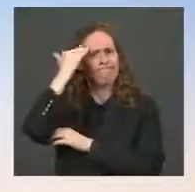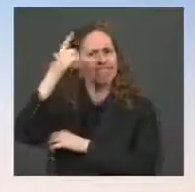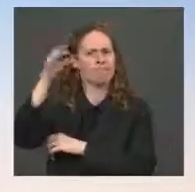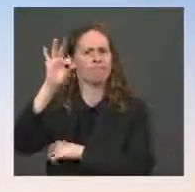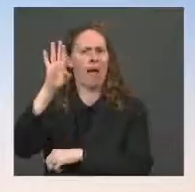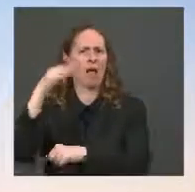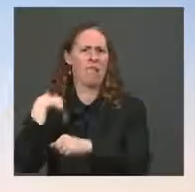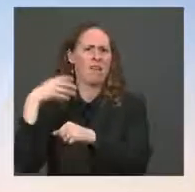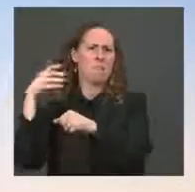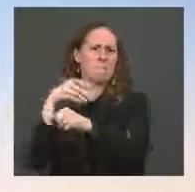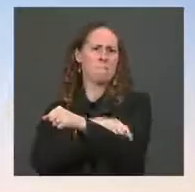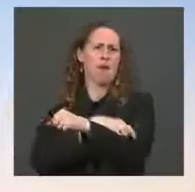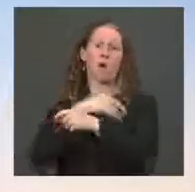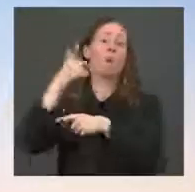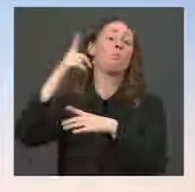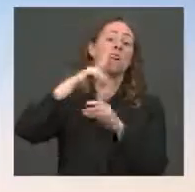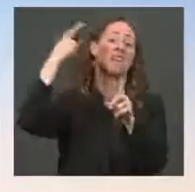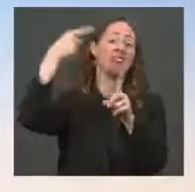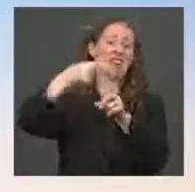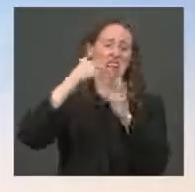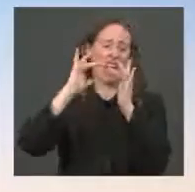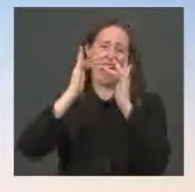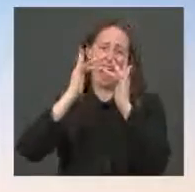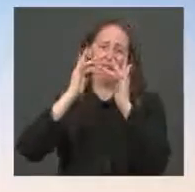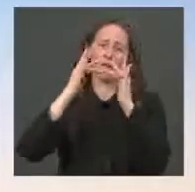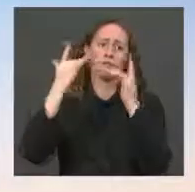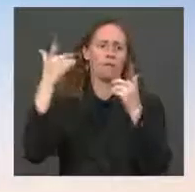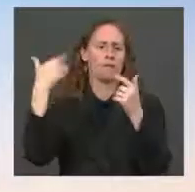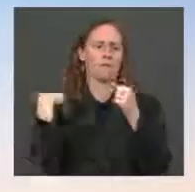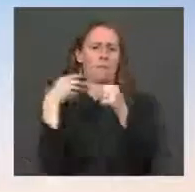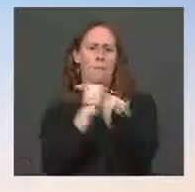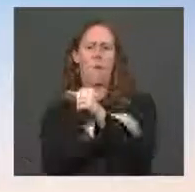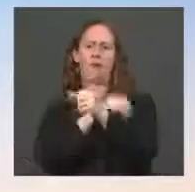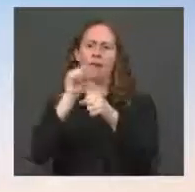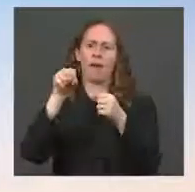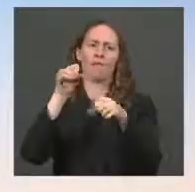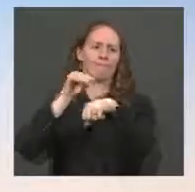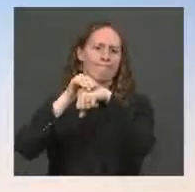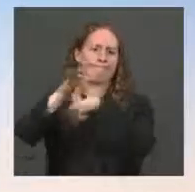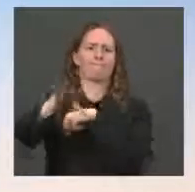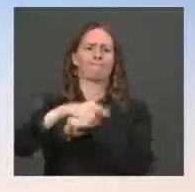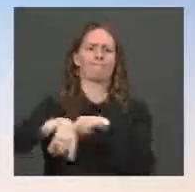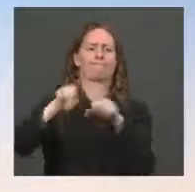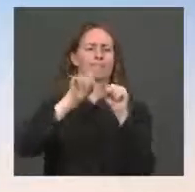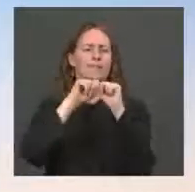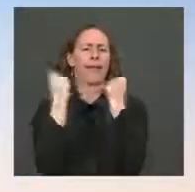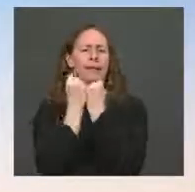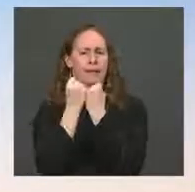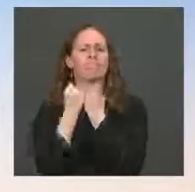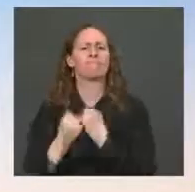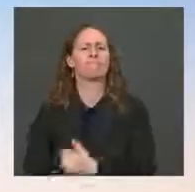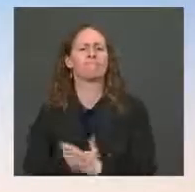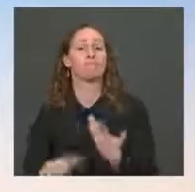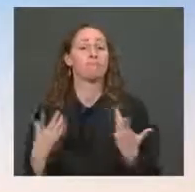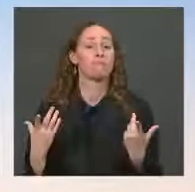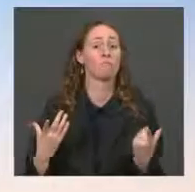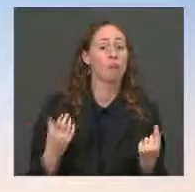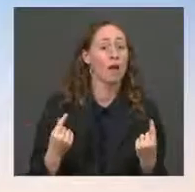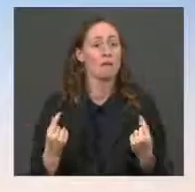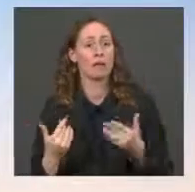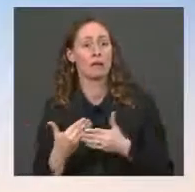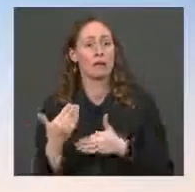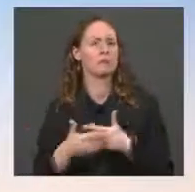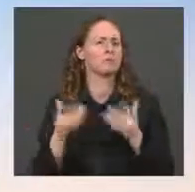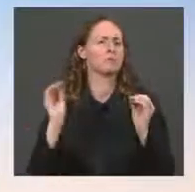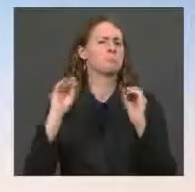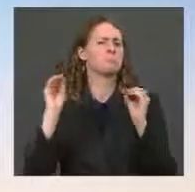have amassed in our society. And certainly some of that reporting is an example of that. But in terms of next steps, I don't think I have a further comment at this point